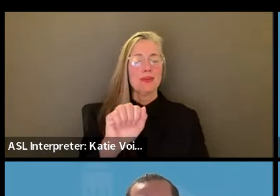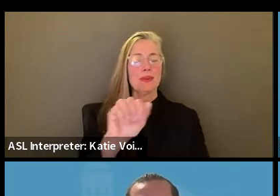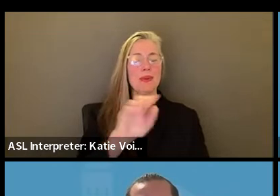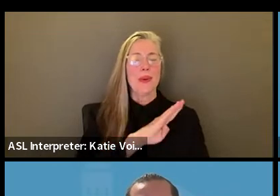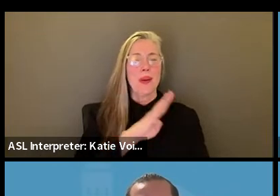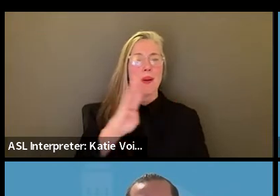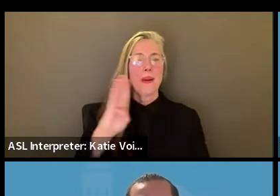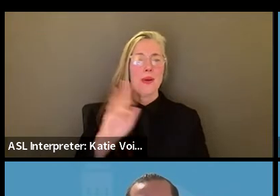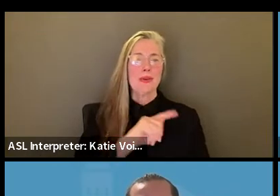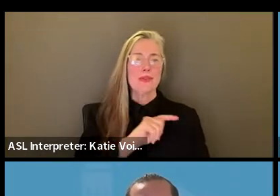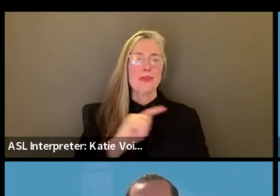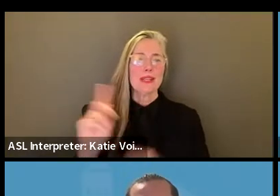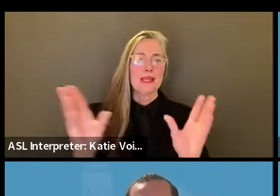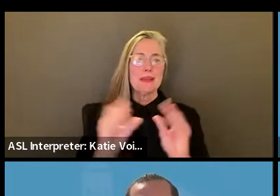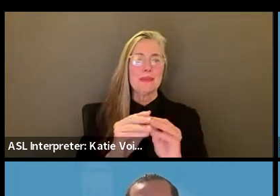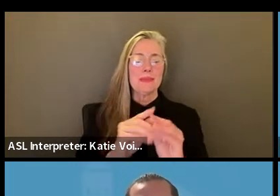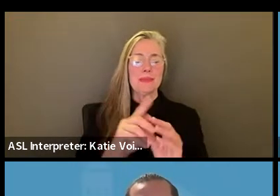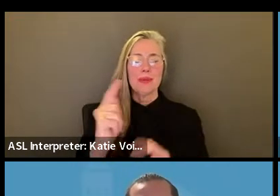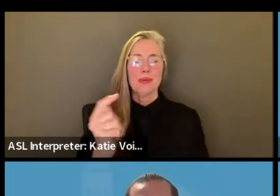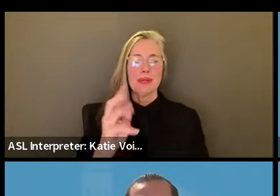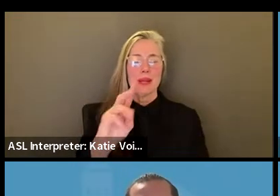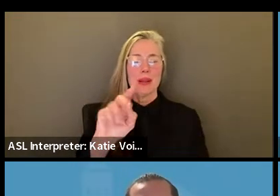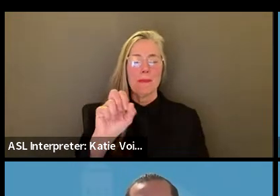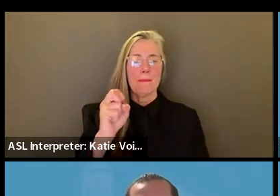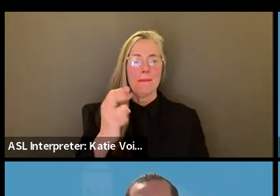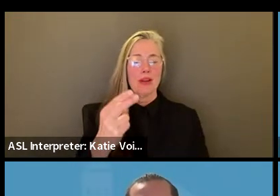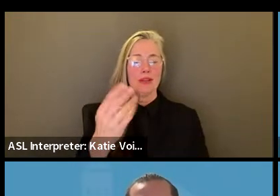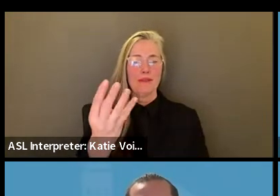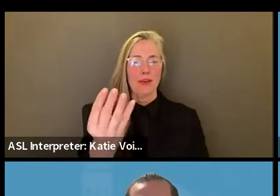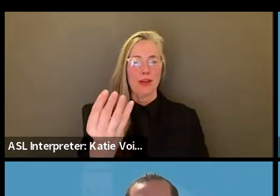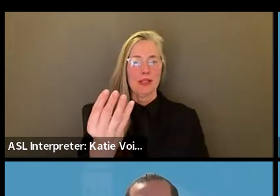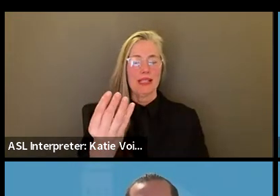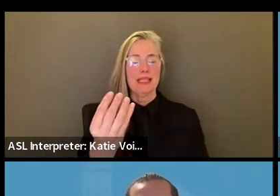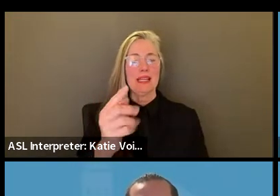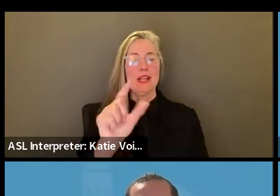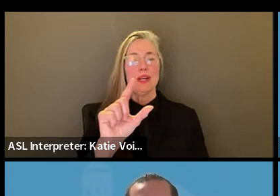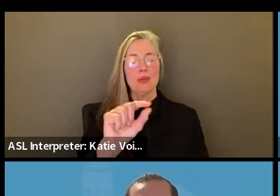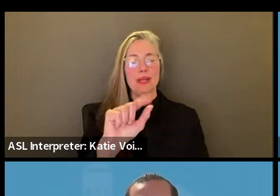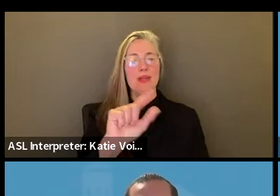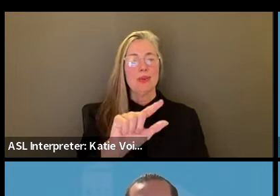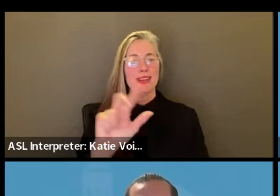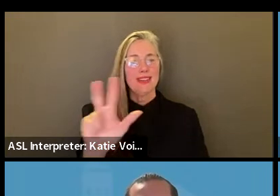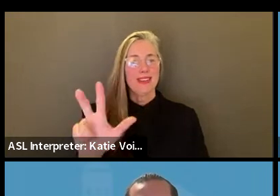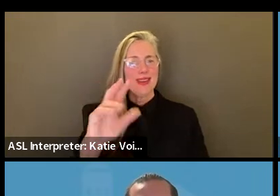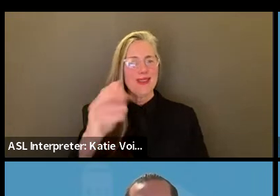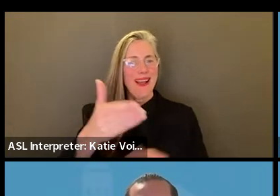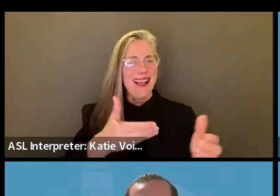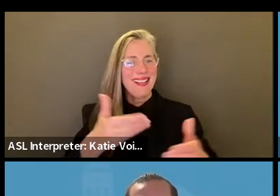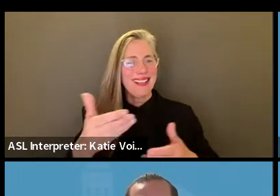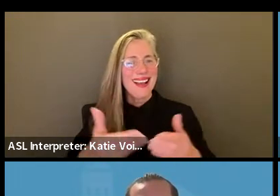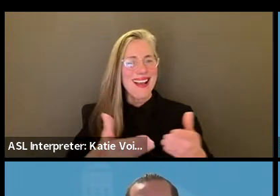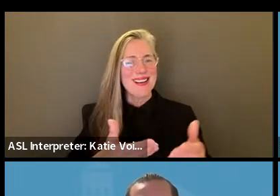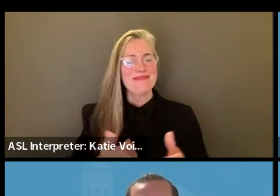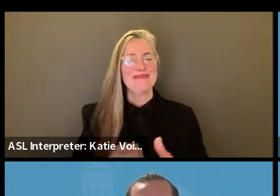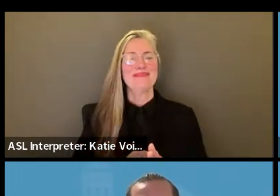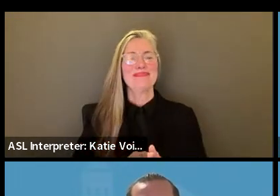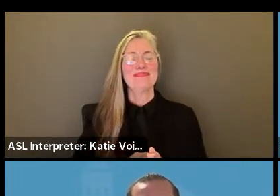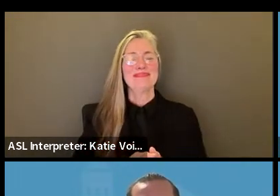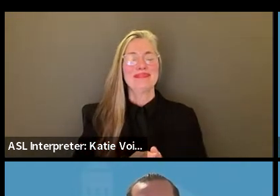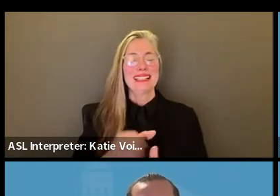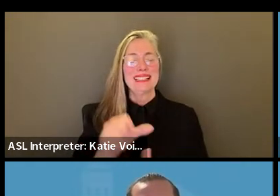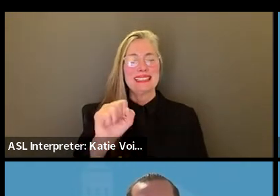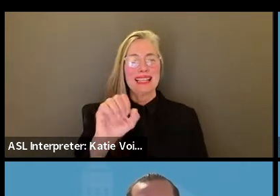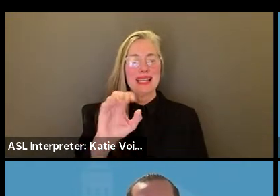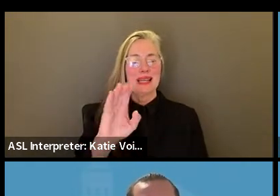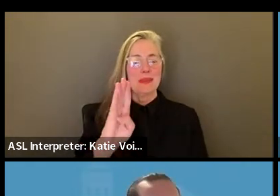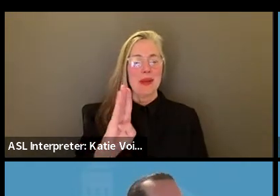Trustees meeting for Tuesday, March 14th, 23. Welcome to all of those who are joining us this evening. The Santa Barbara Unified